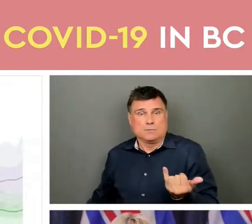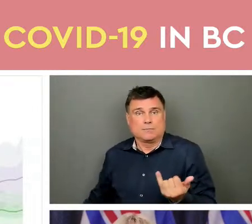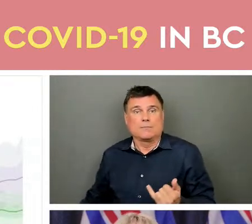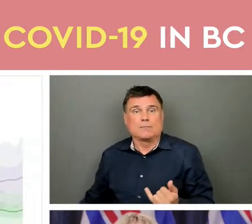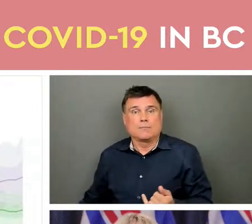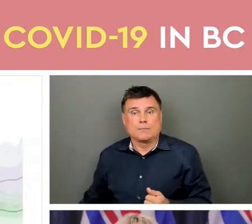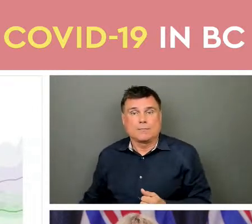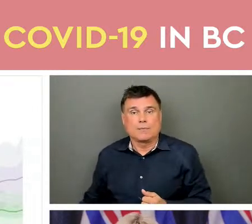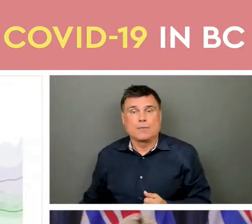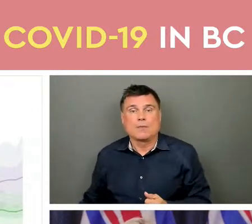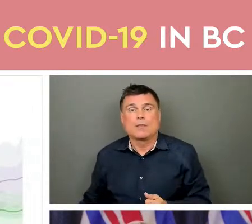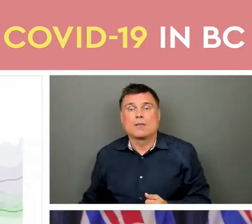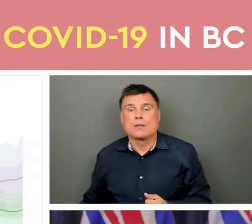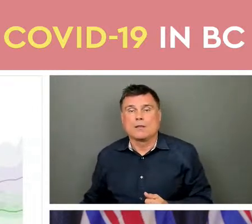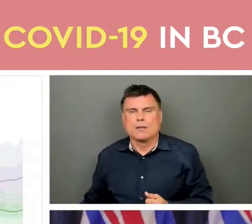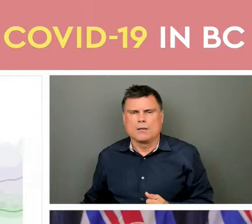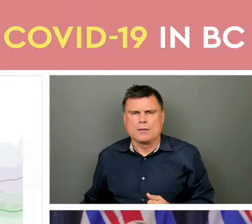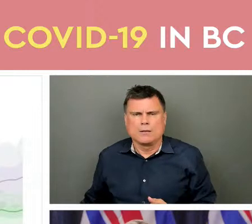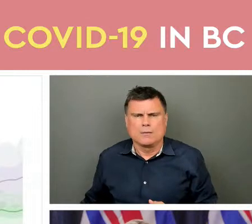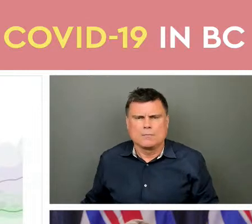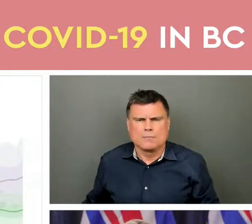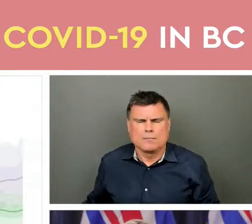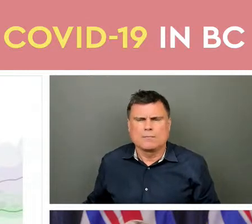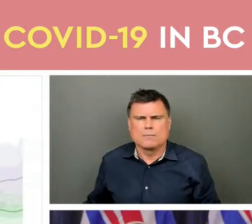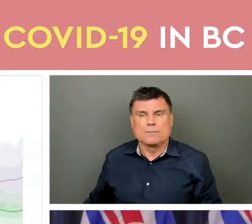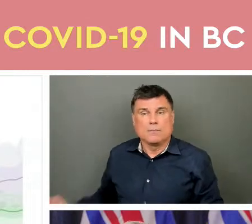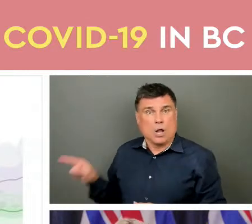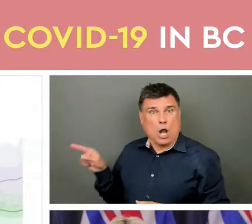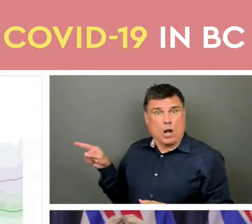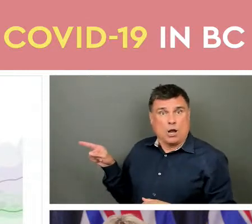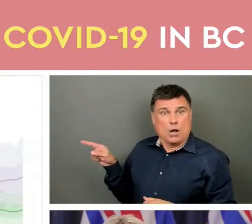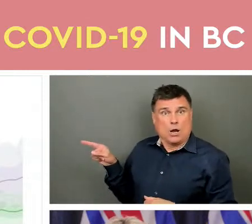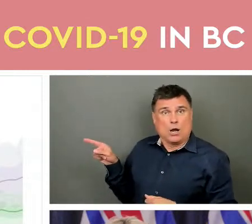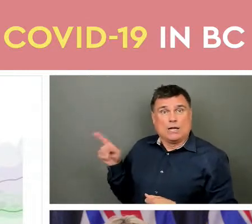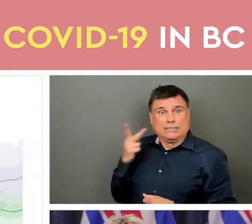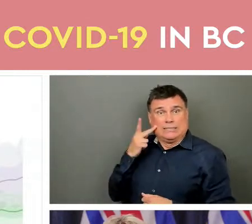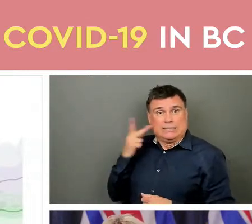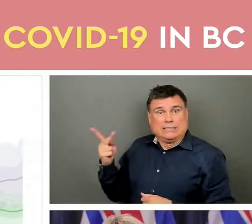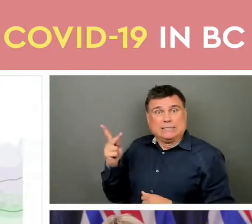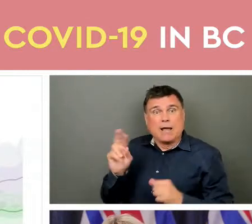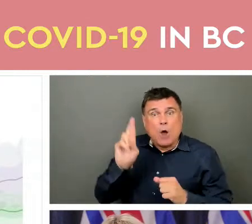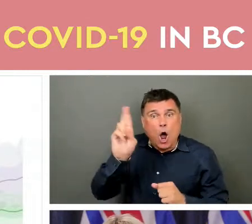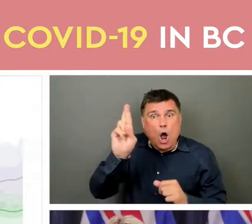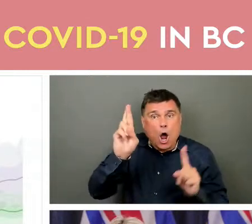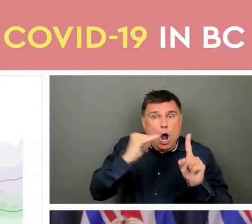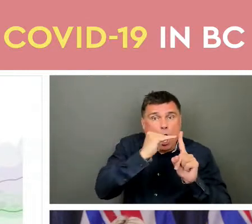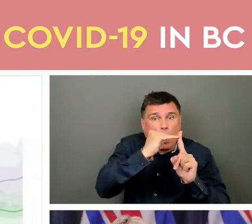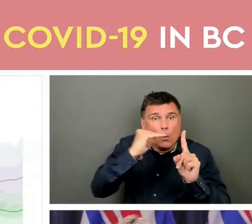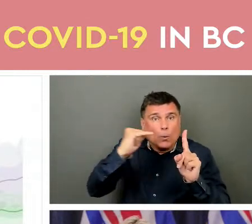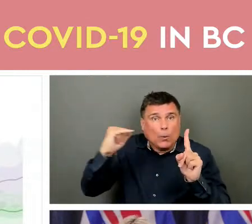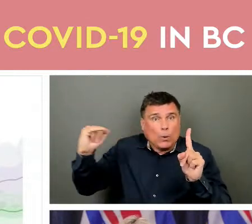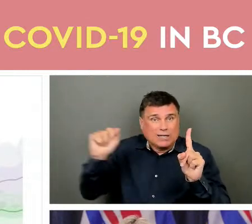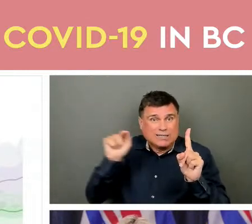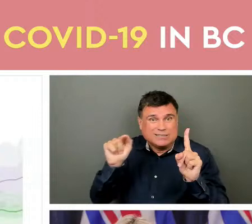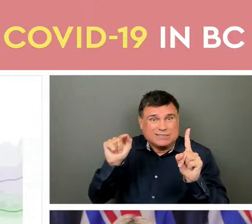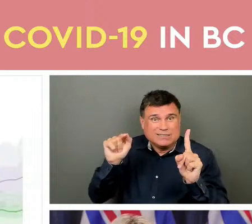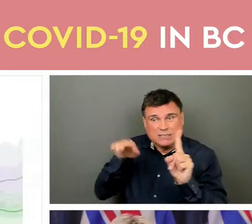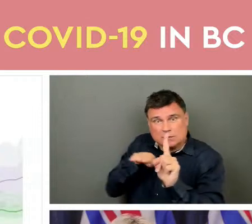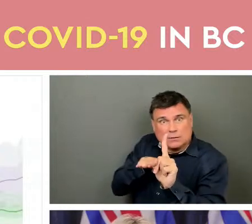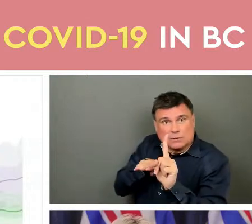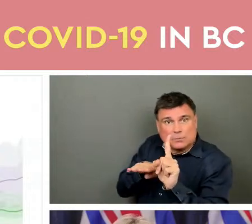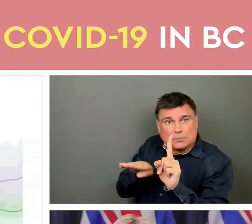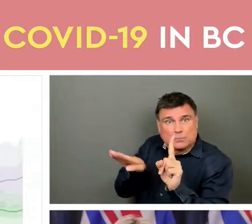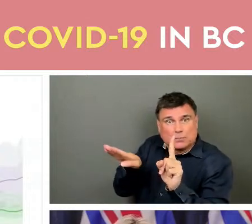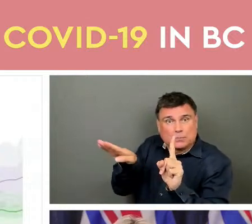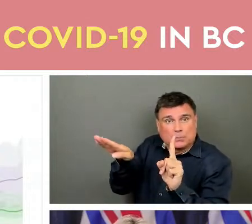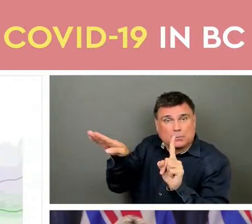a reproductive number that is higher than what we're seeing right now, with the same parameters about this more highly